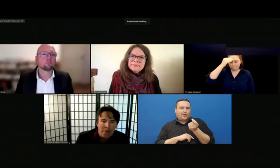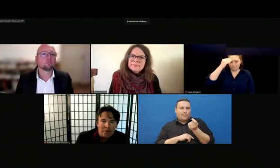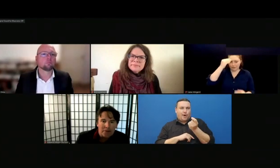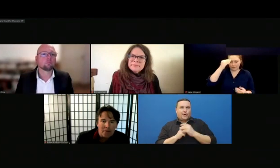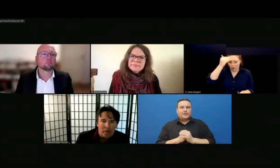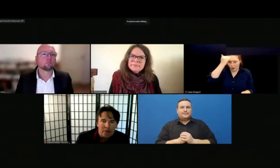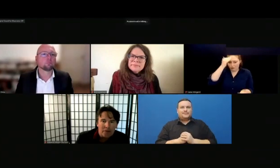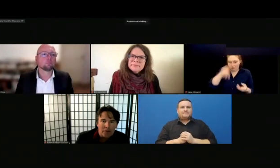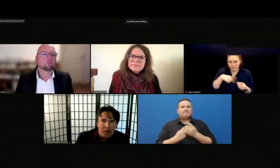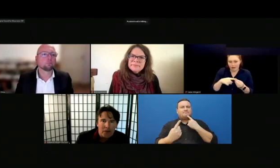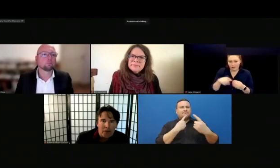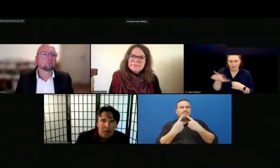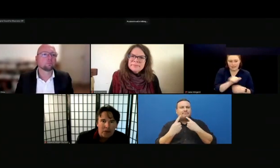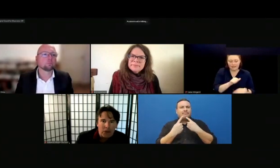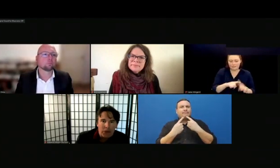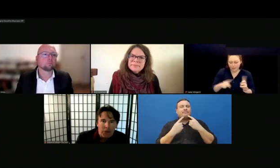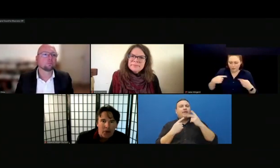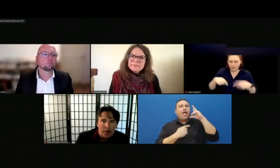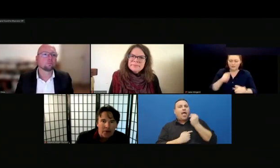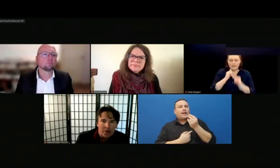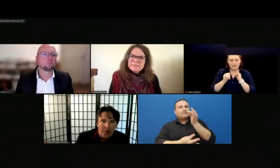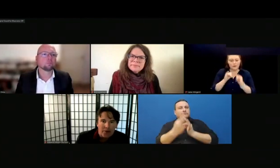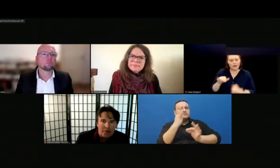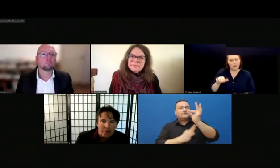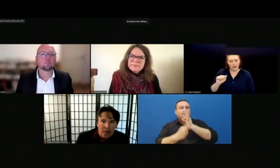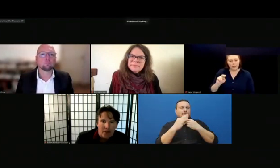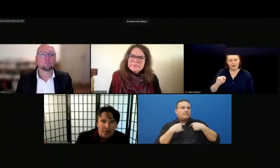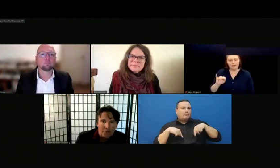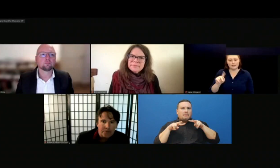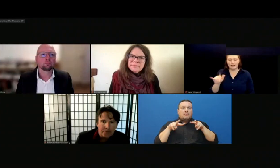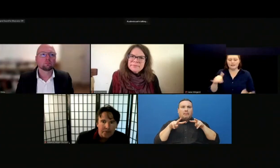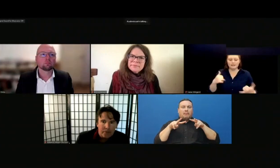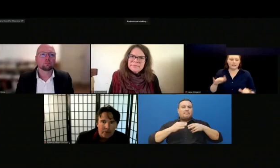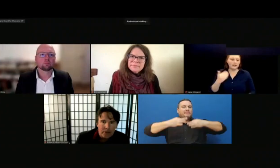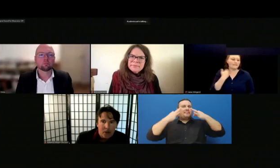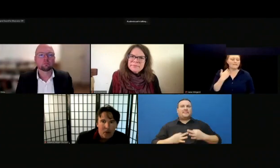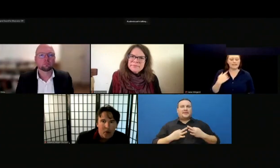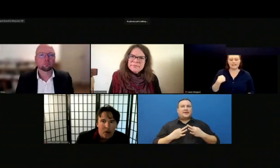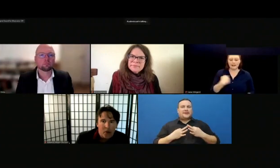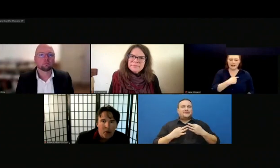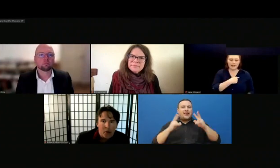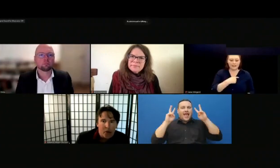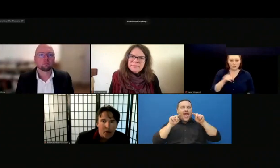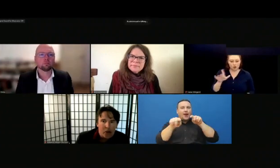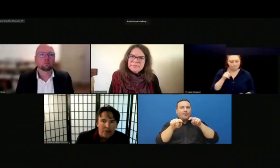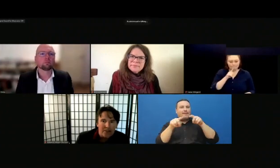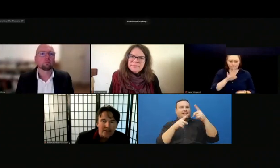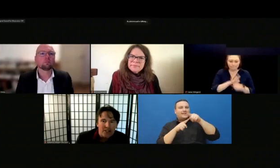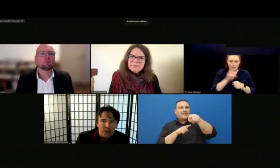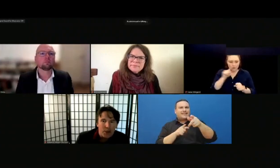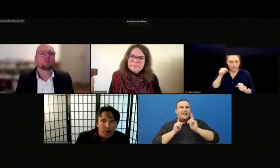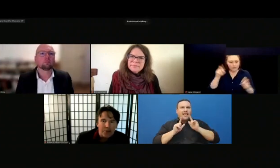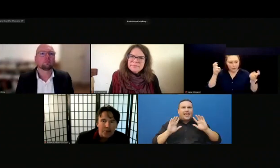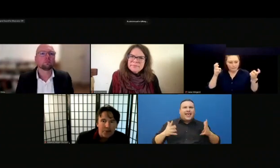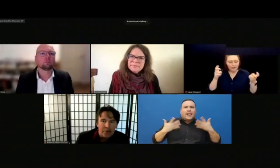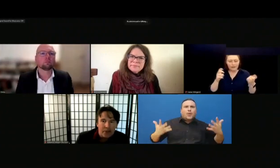interview, Anita was able to convince all of us of her dedication to these topics and show